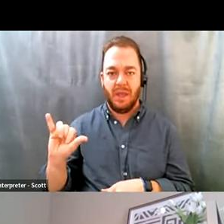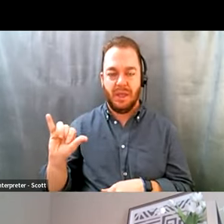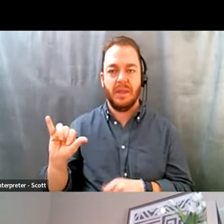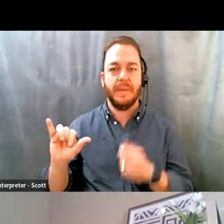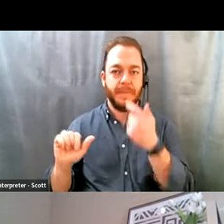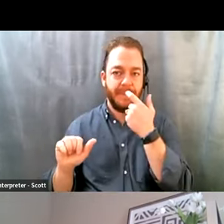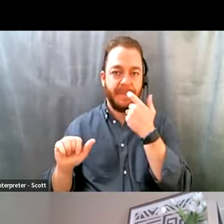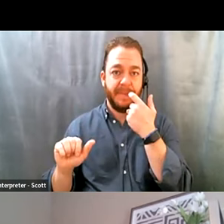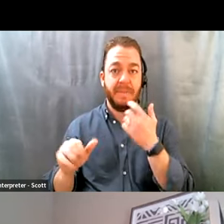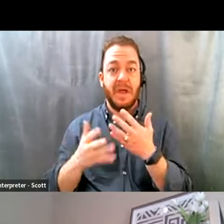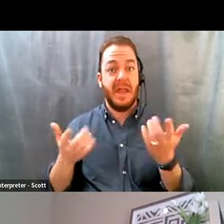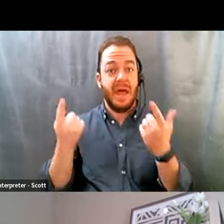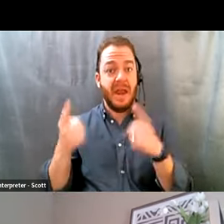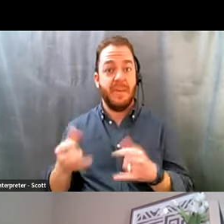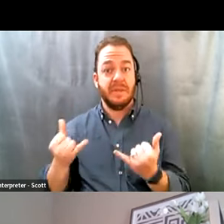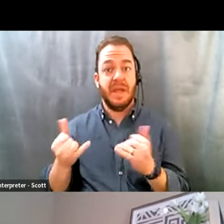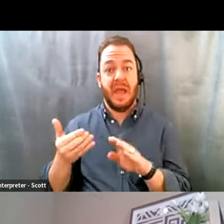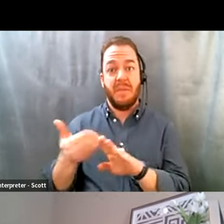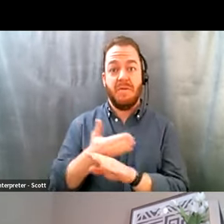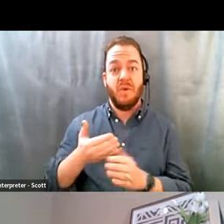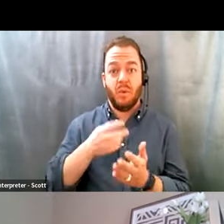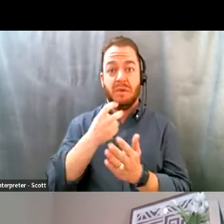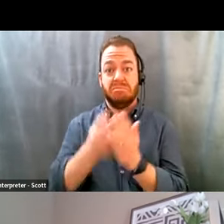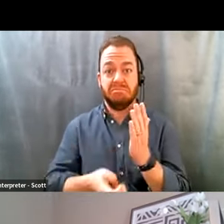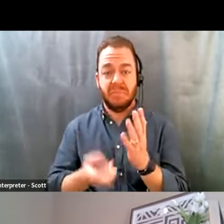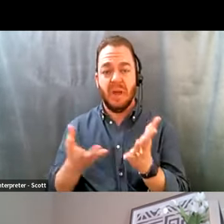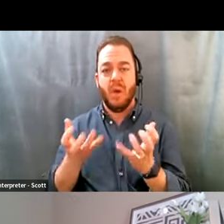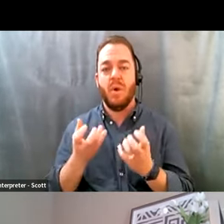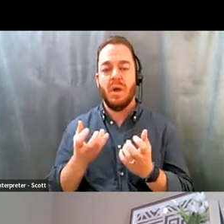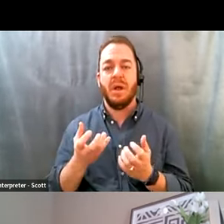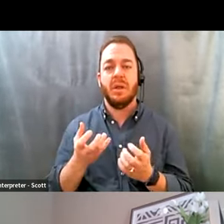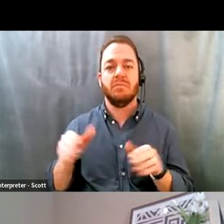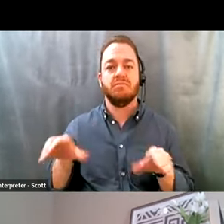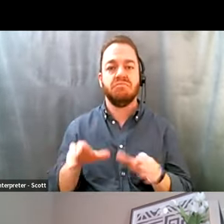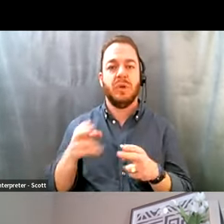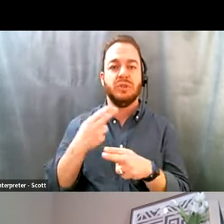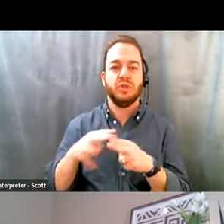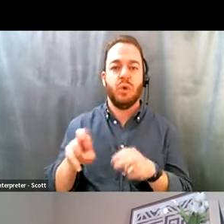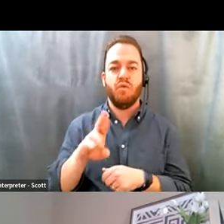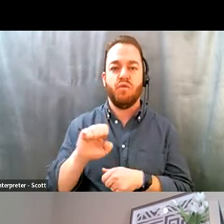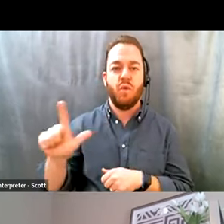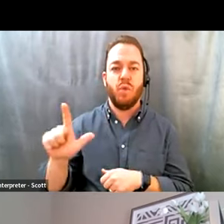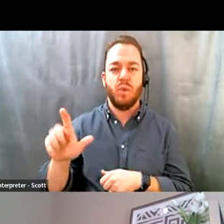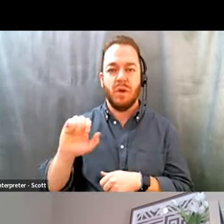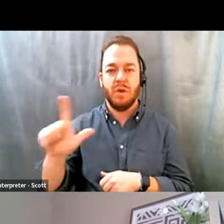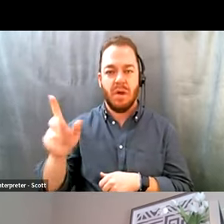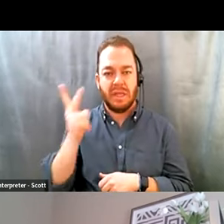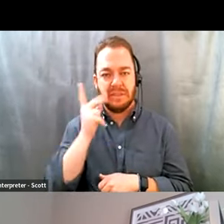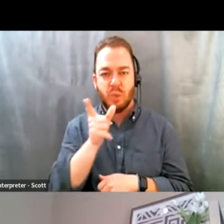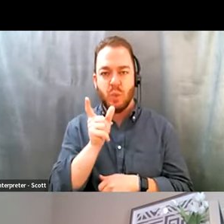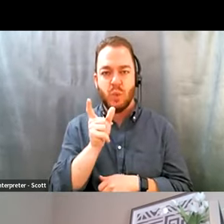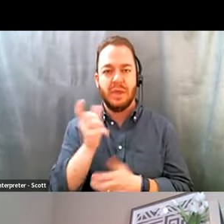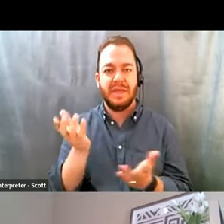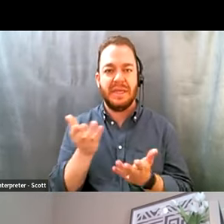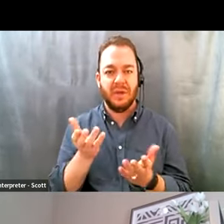lot going on today. Before we get too far, I wanted to do a brief roll call and see who we have here from the